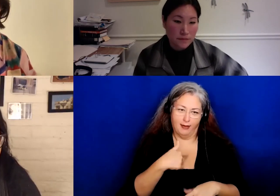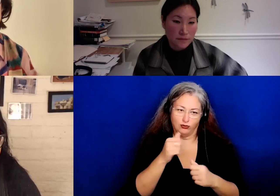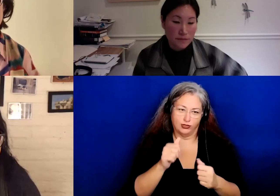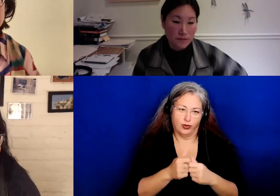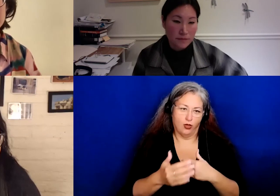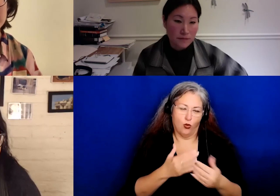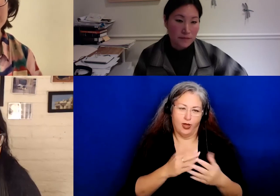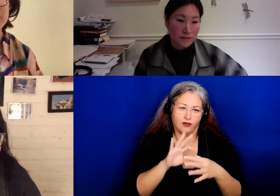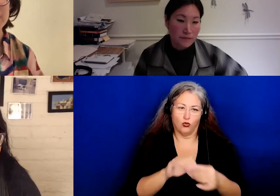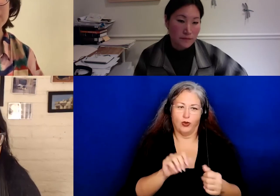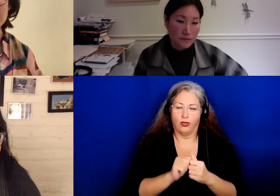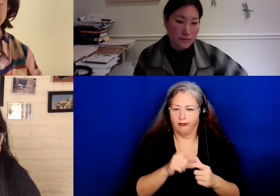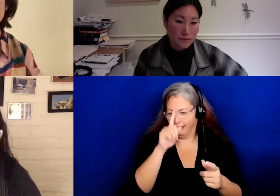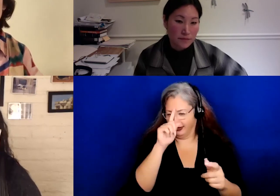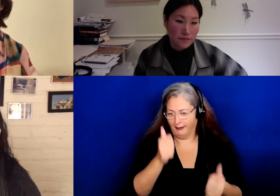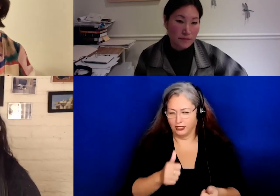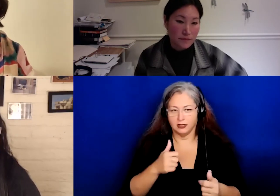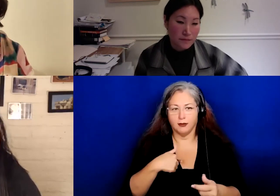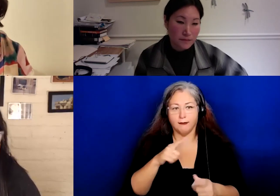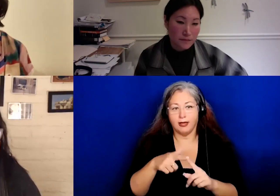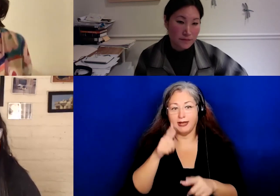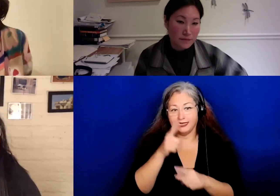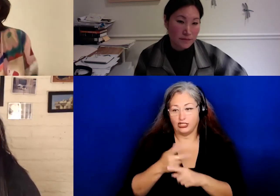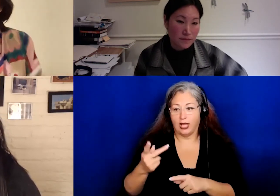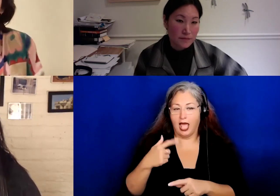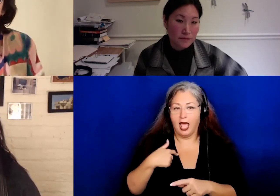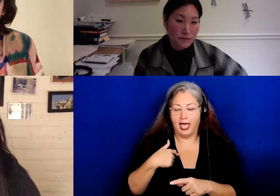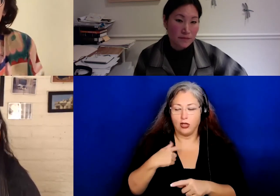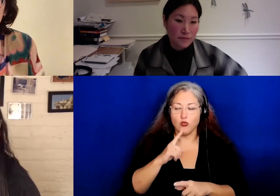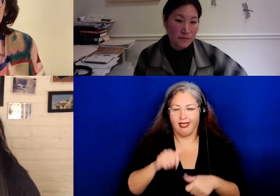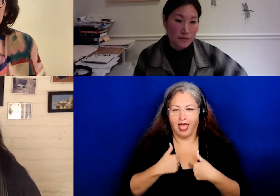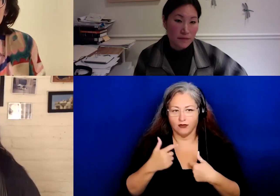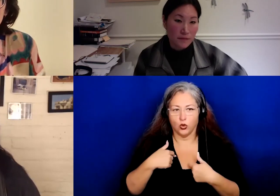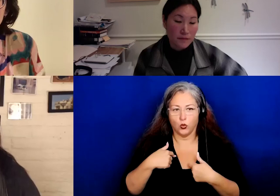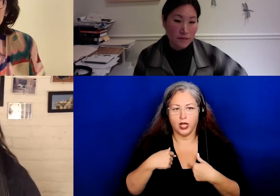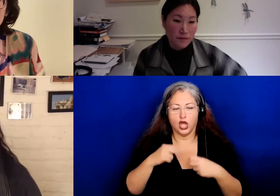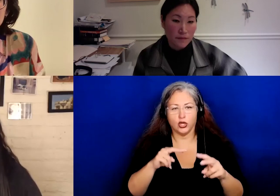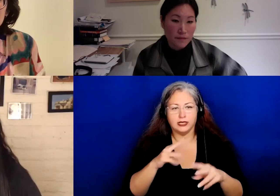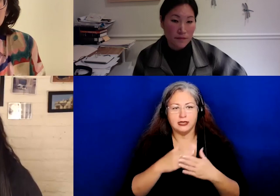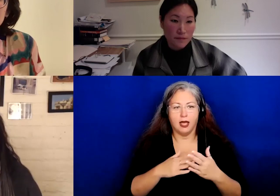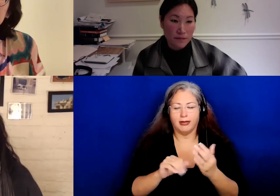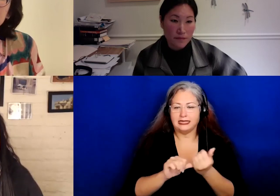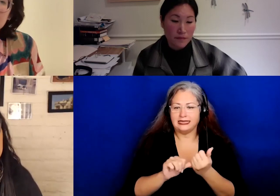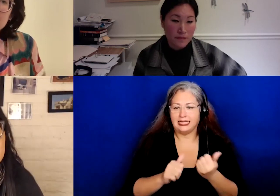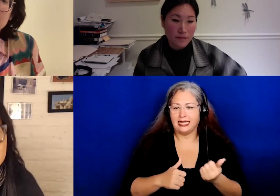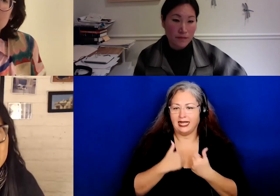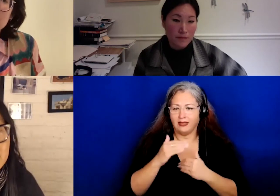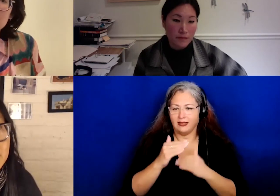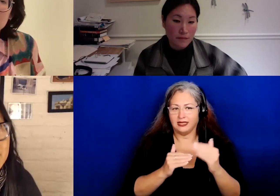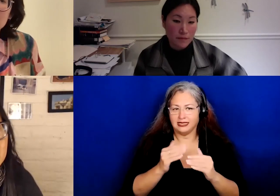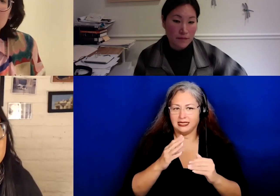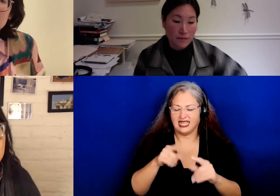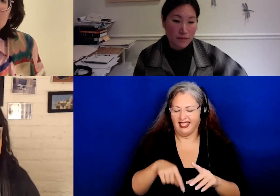things dementia, but when my sister and I, real life, we're looking at some assisted living facilities, and this